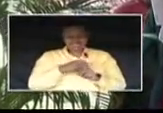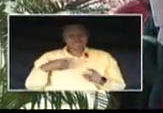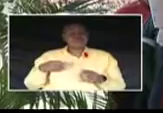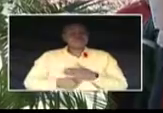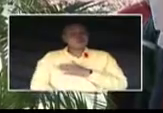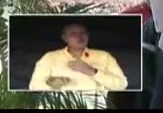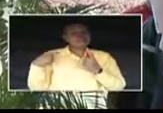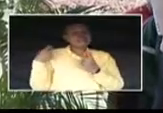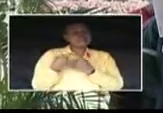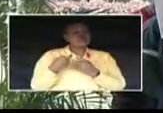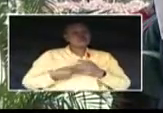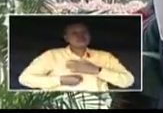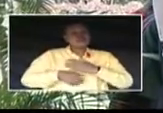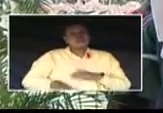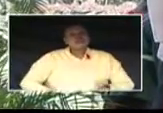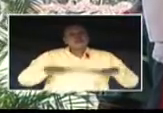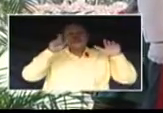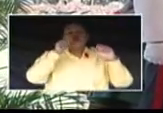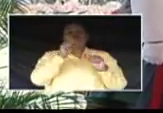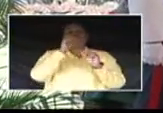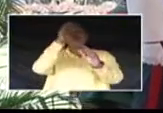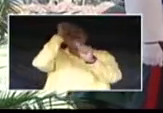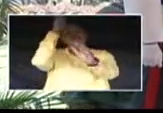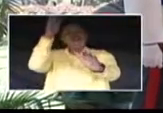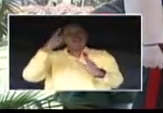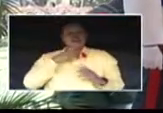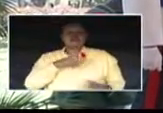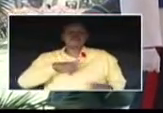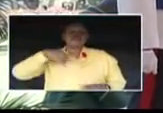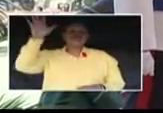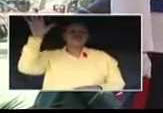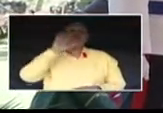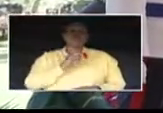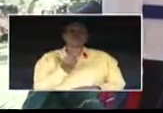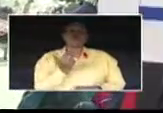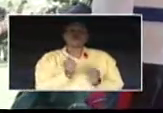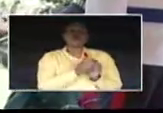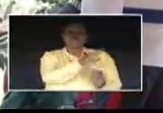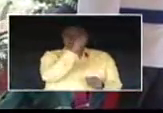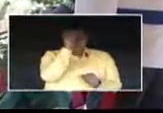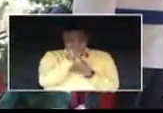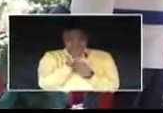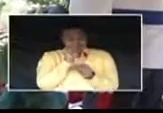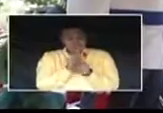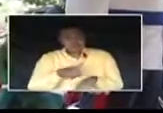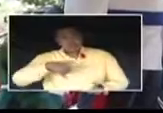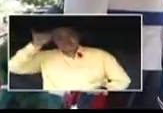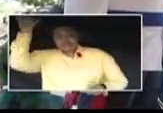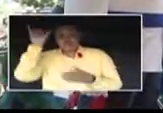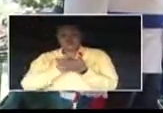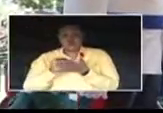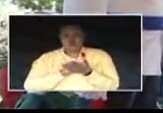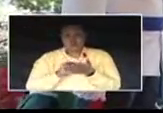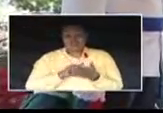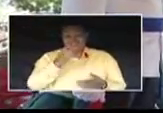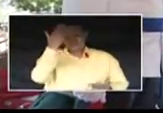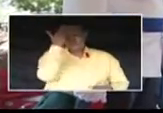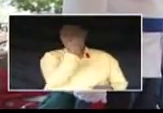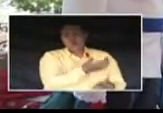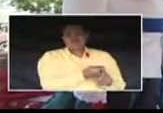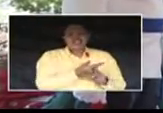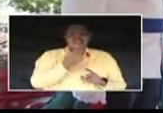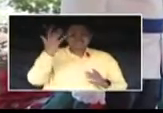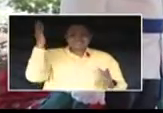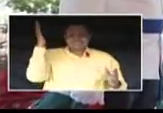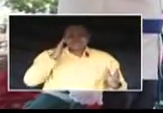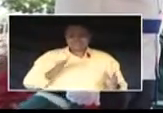she was raised by her grandparents before migrating at age 13 with her siblings to New York. Of course, she is known for her